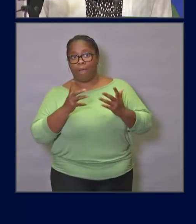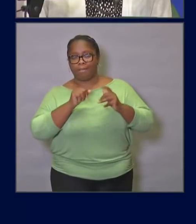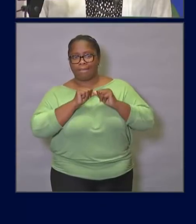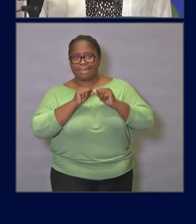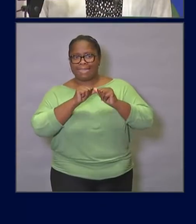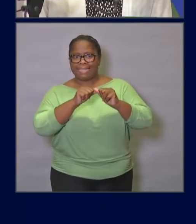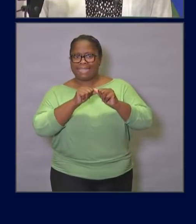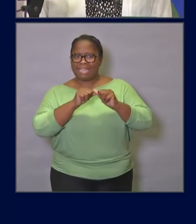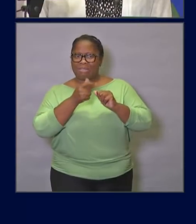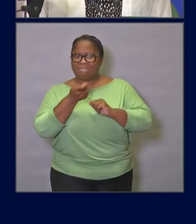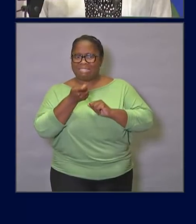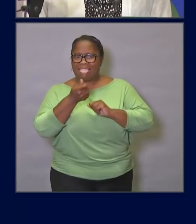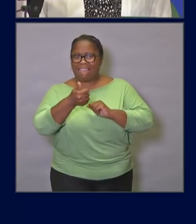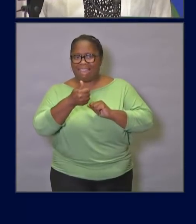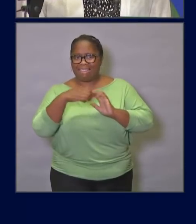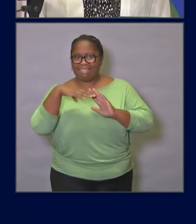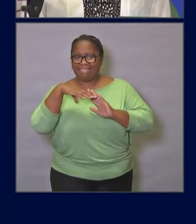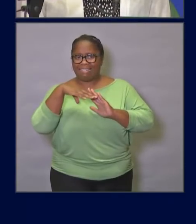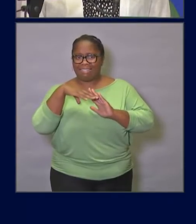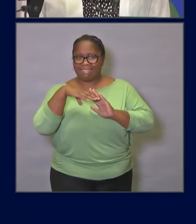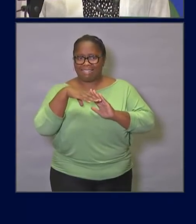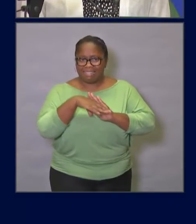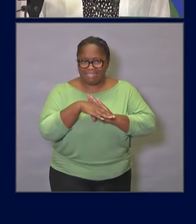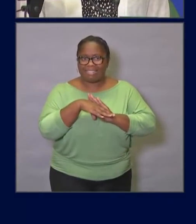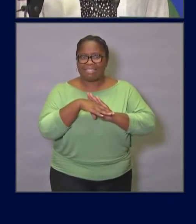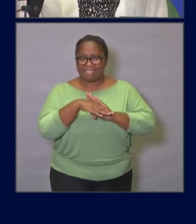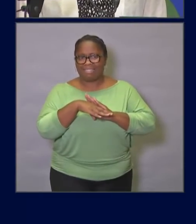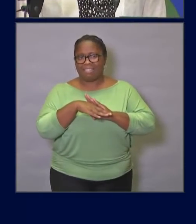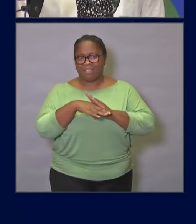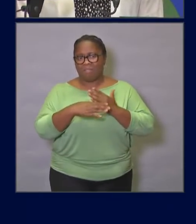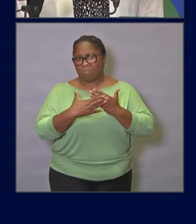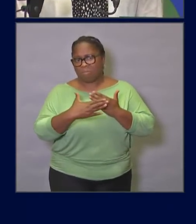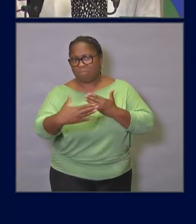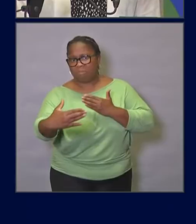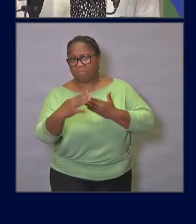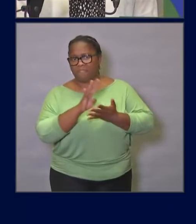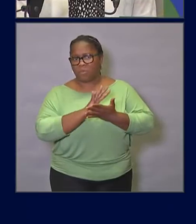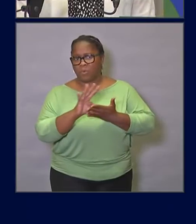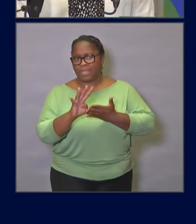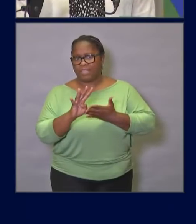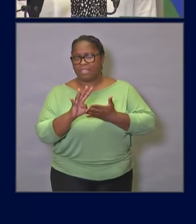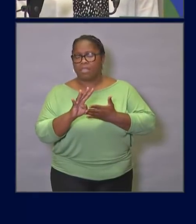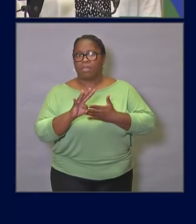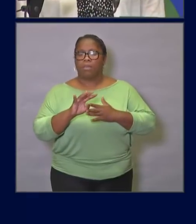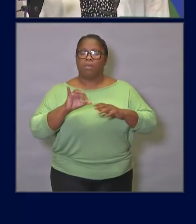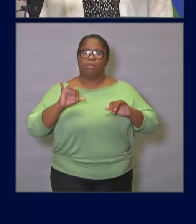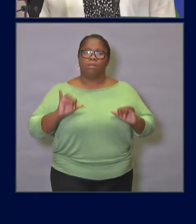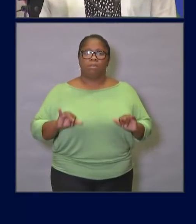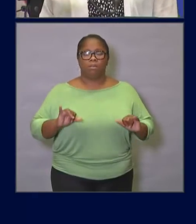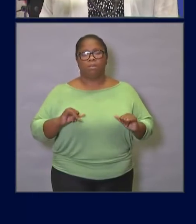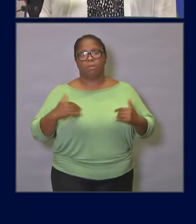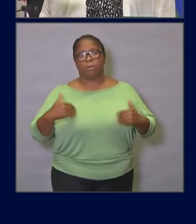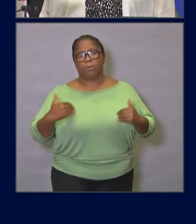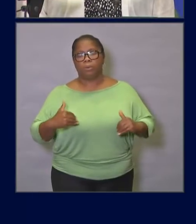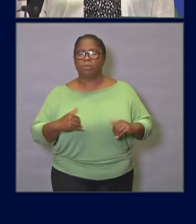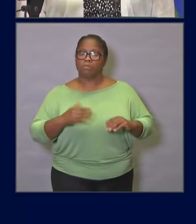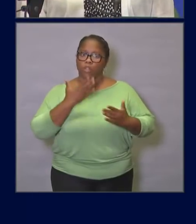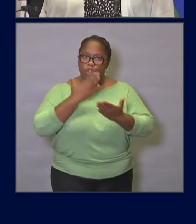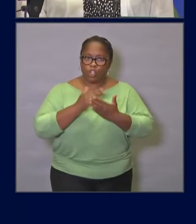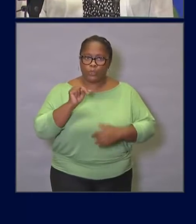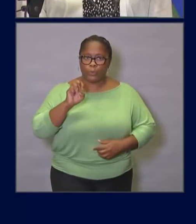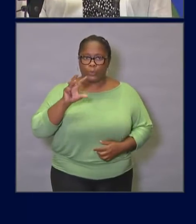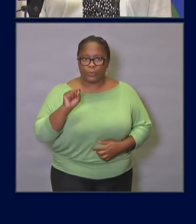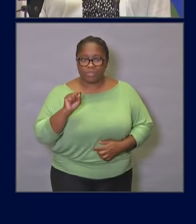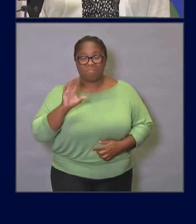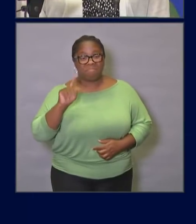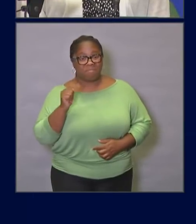slight decline in cases over the next 4 weeks. This is very good and encouraging news for the county, but it is encouraging